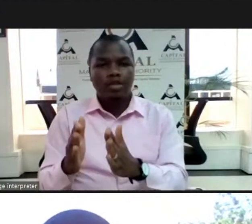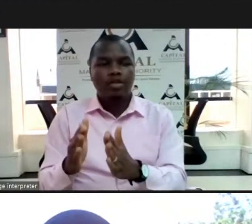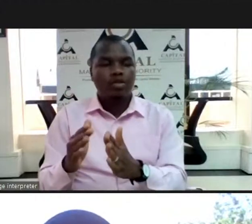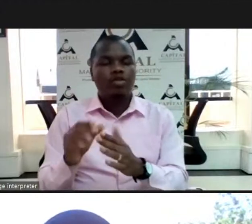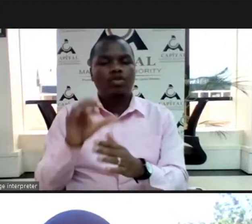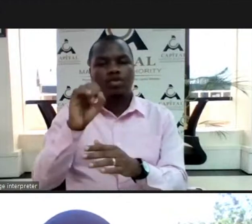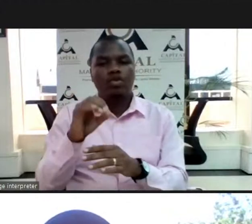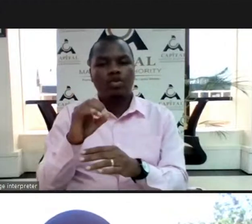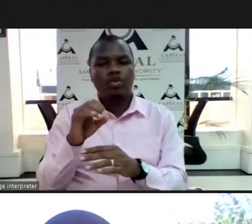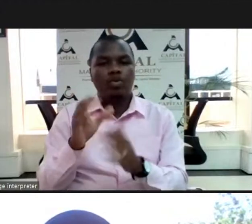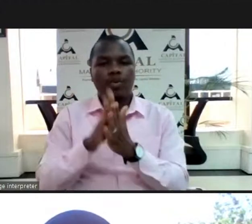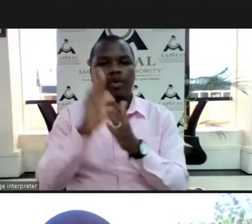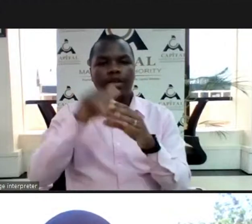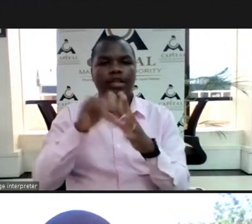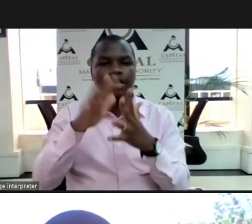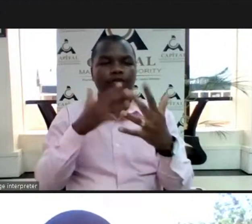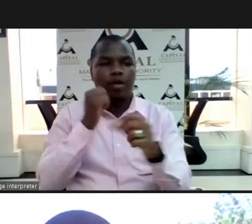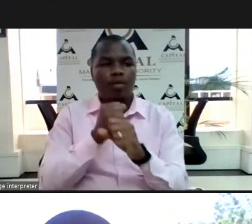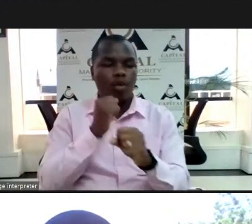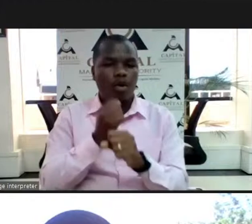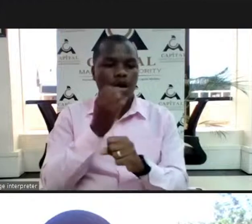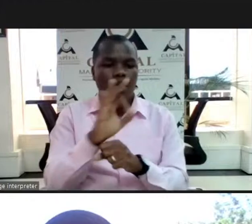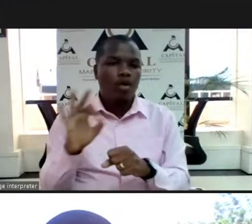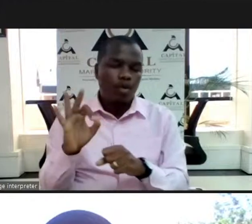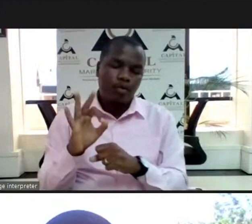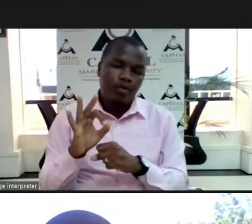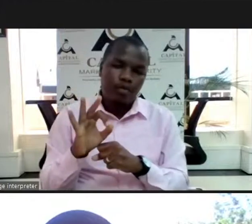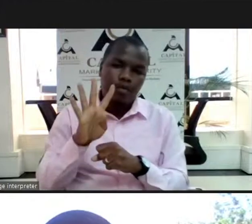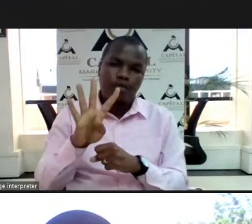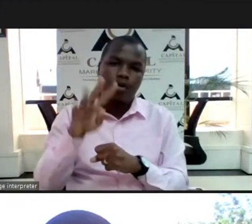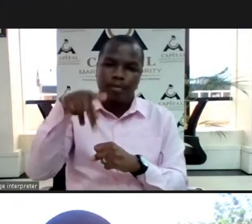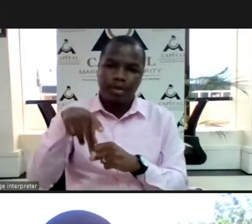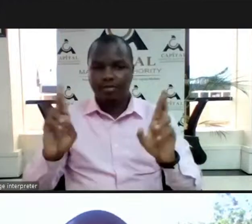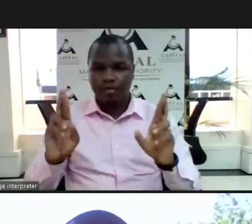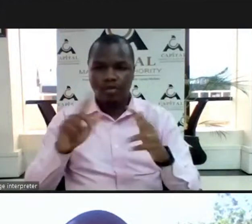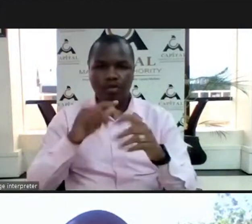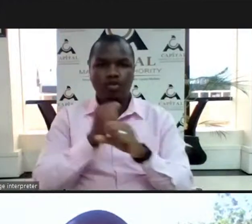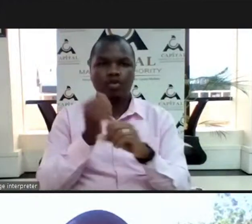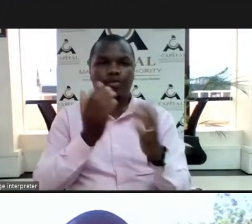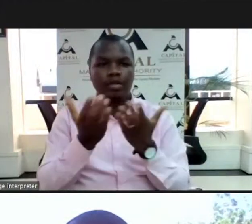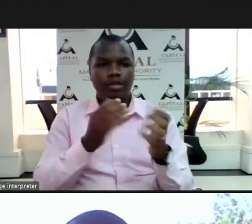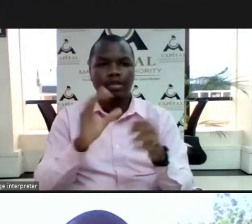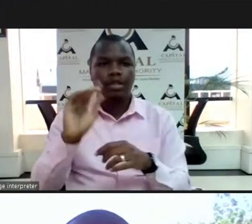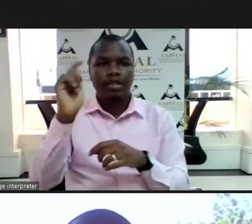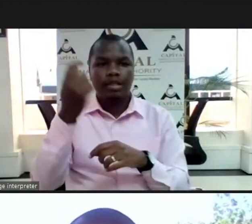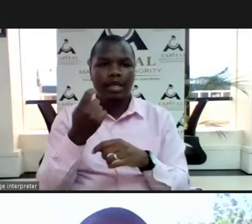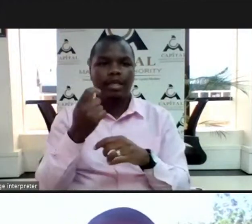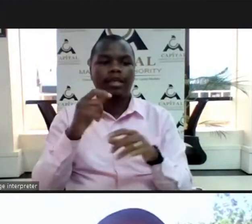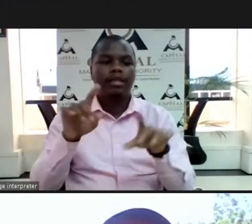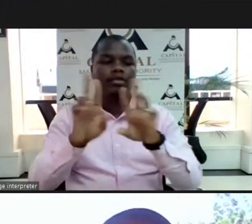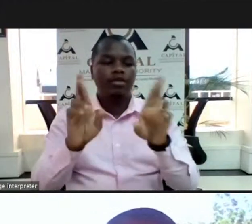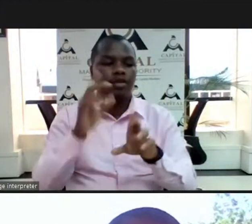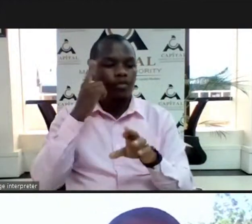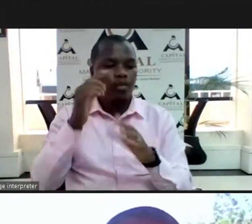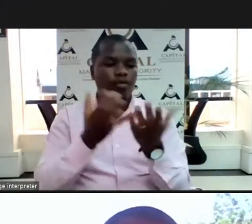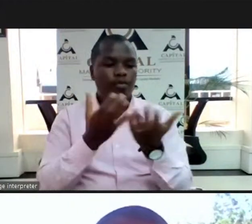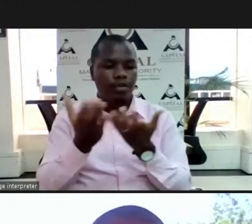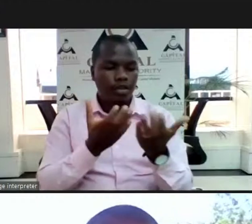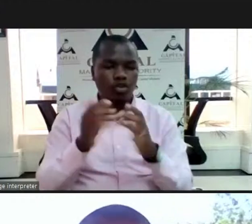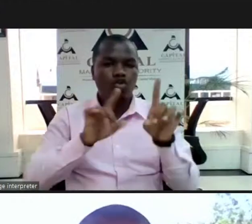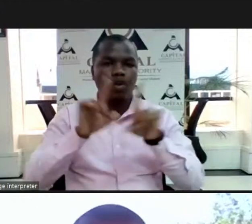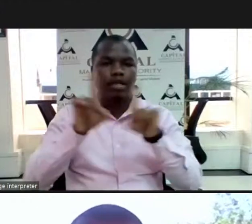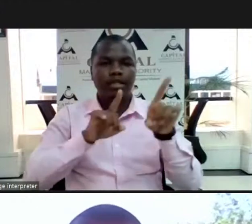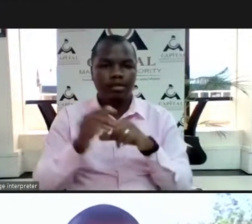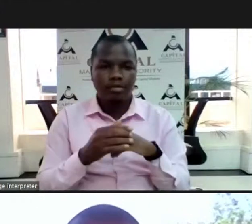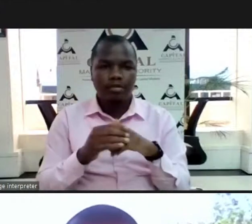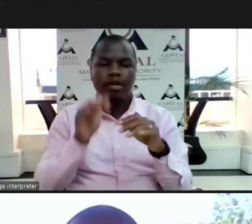So within the framework of 4 Ps, public, private, people, and Kenya too is ready for business tourists. Be